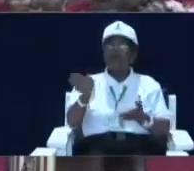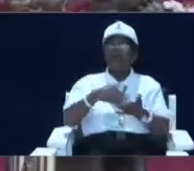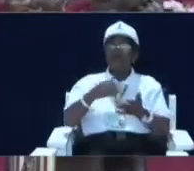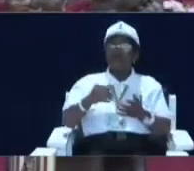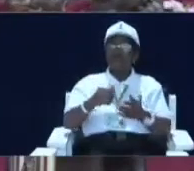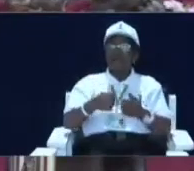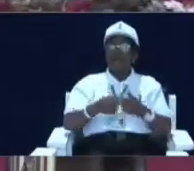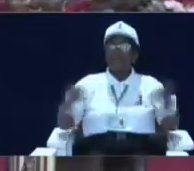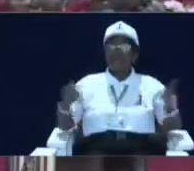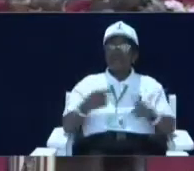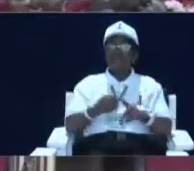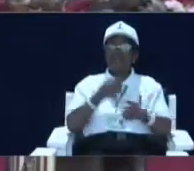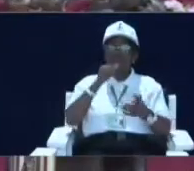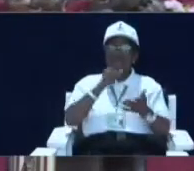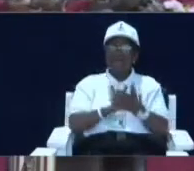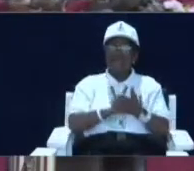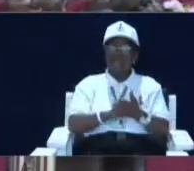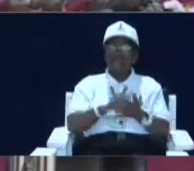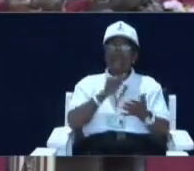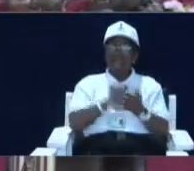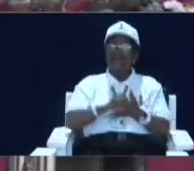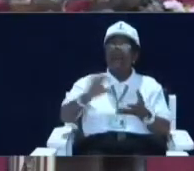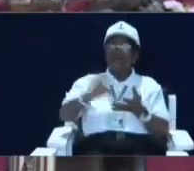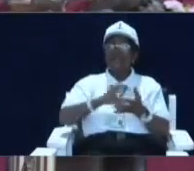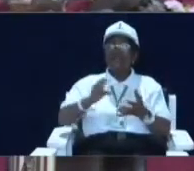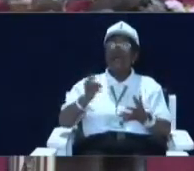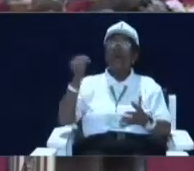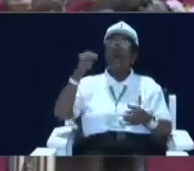that choir was fantastic.